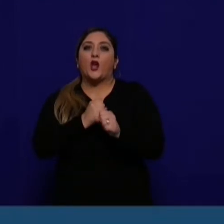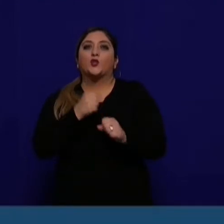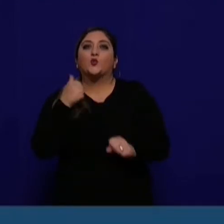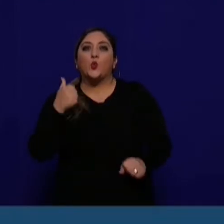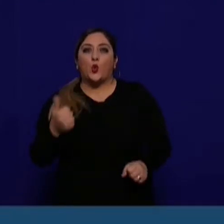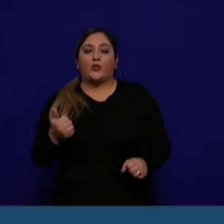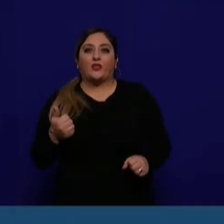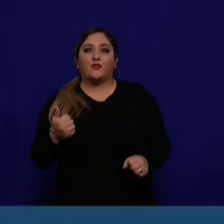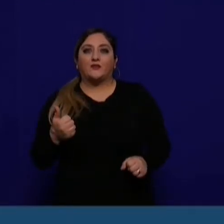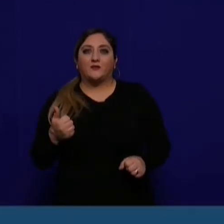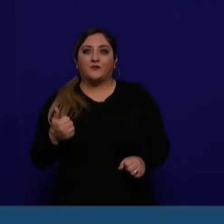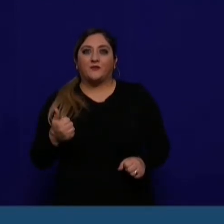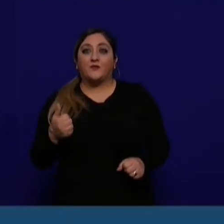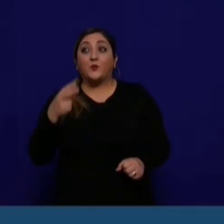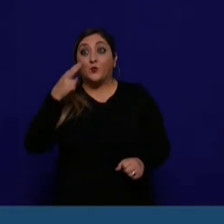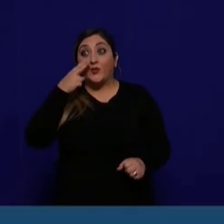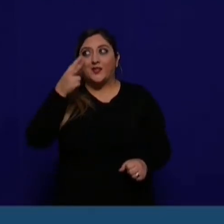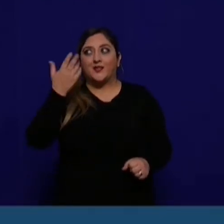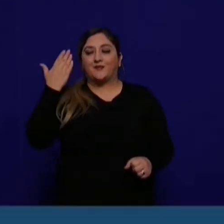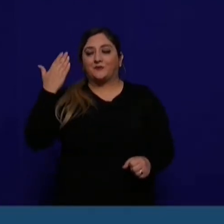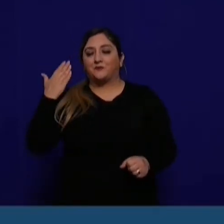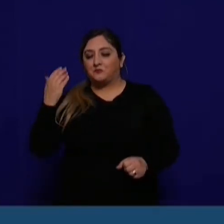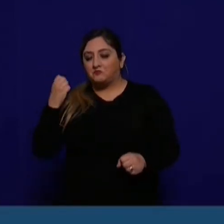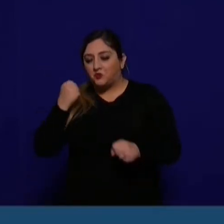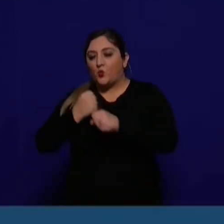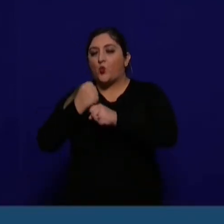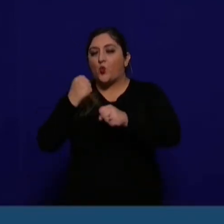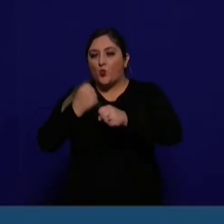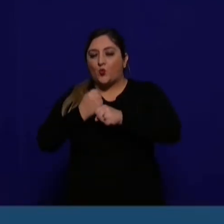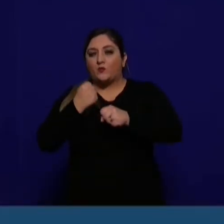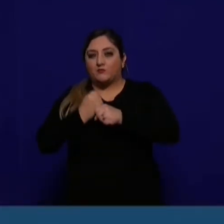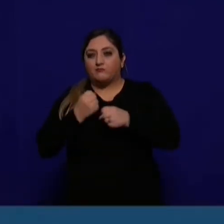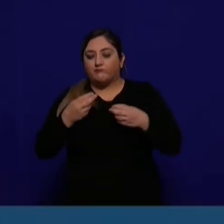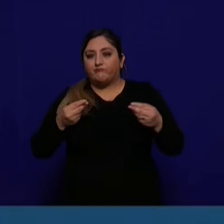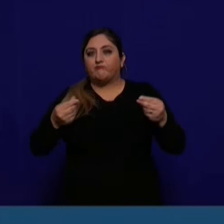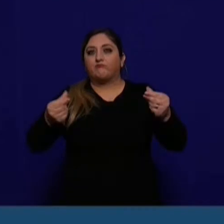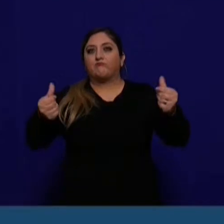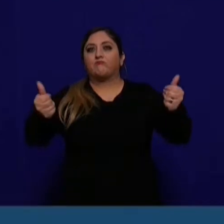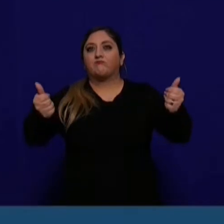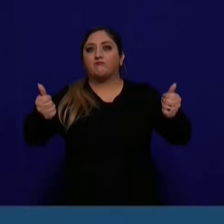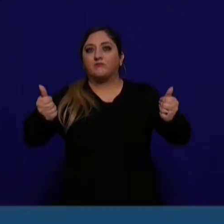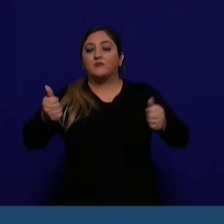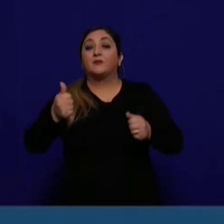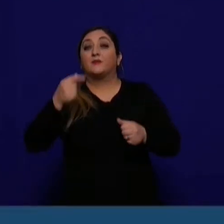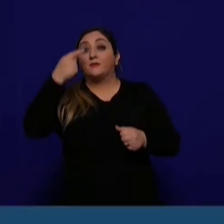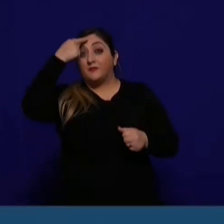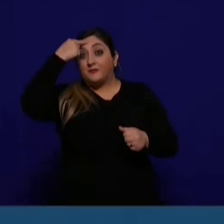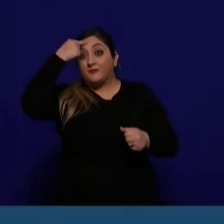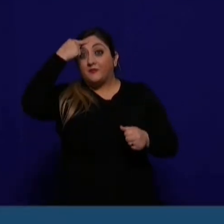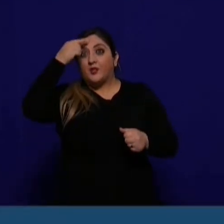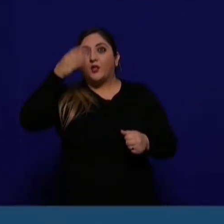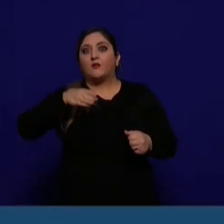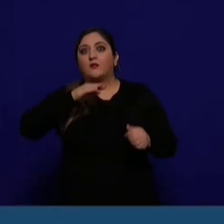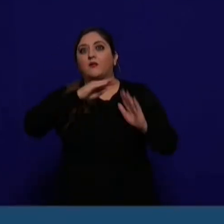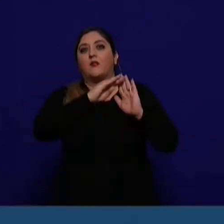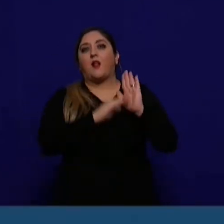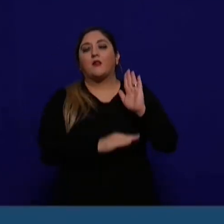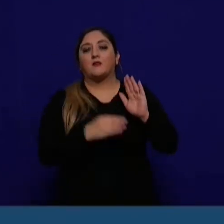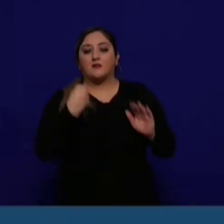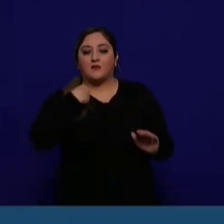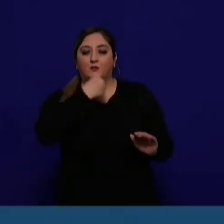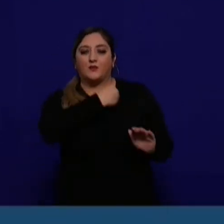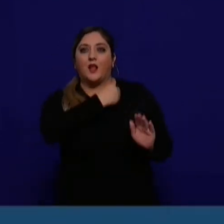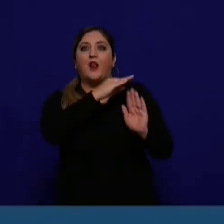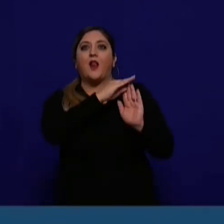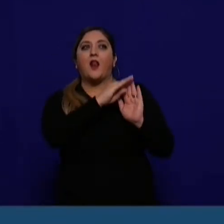we have seen through the impact on hospitalizations and also the number of cases and also the deaths. With regards to